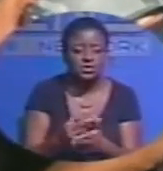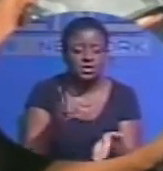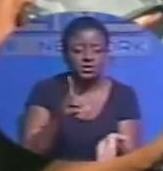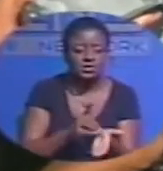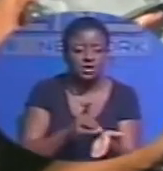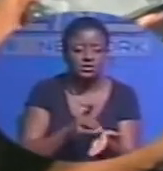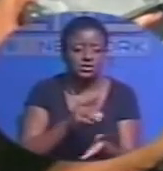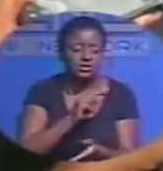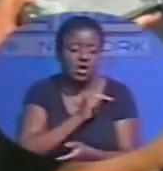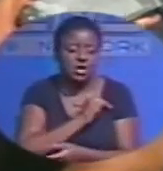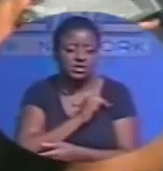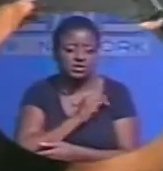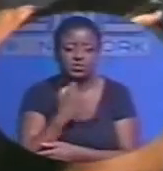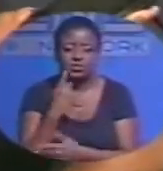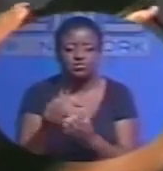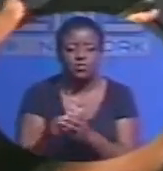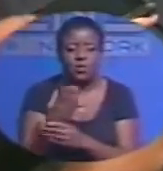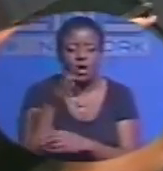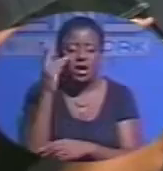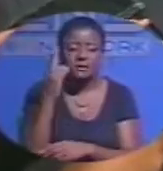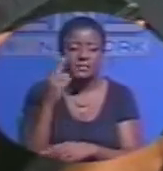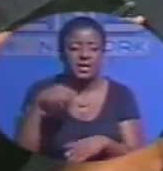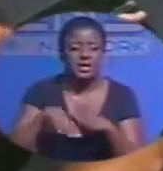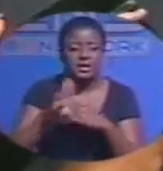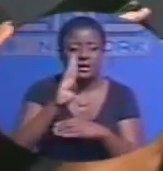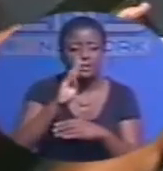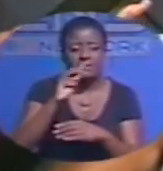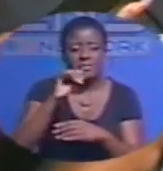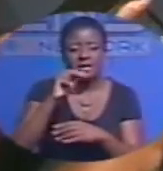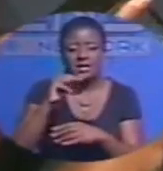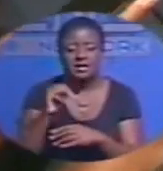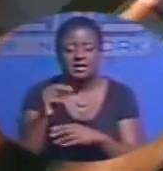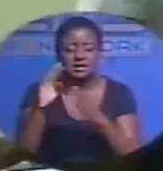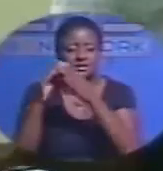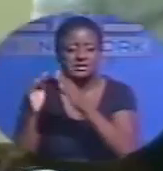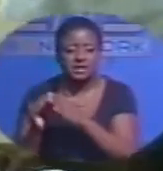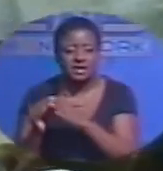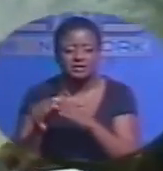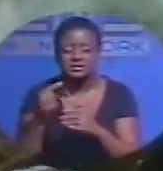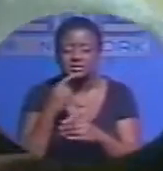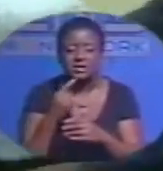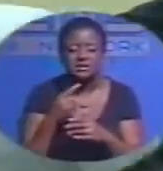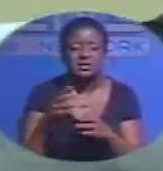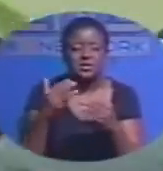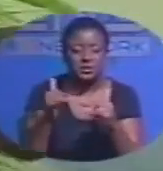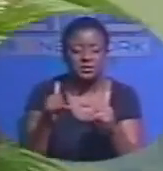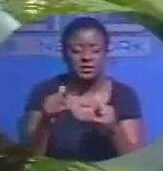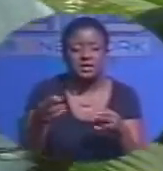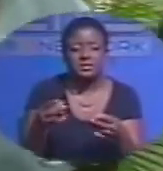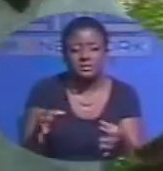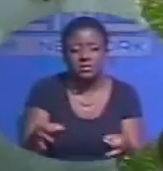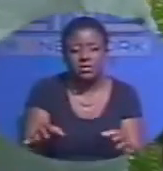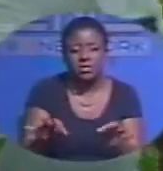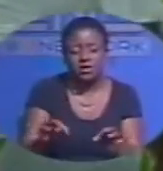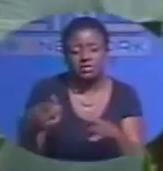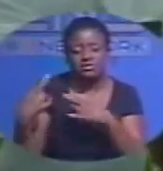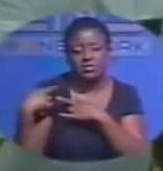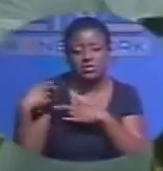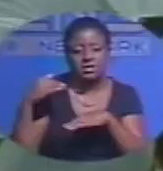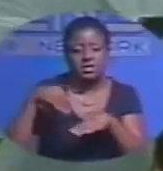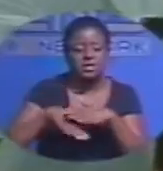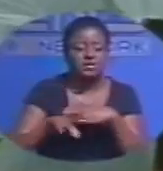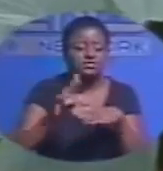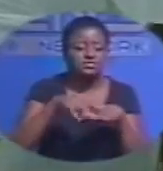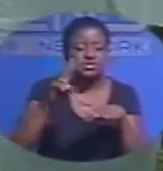and Grantstown, believes the concept will play an important role in reducing the level of violent crimes, especially among young people,